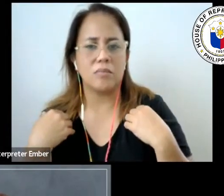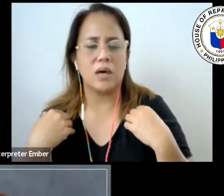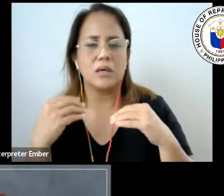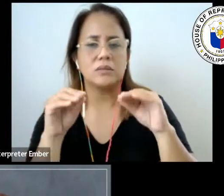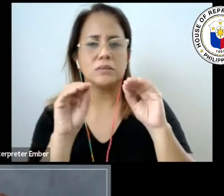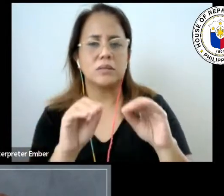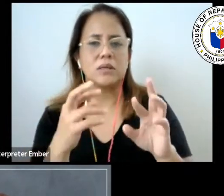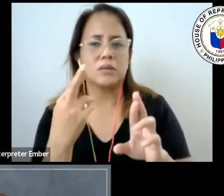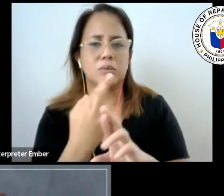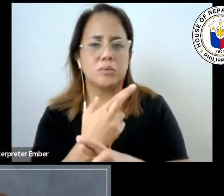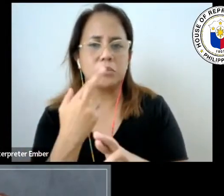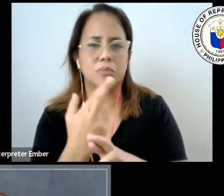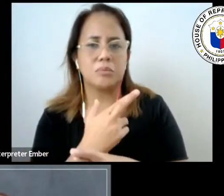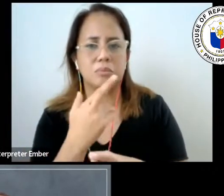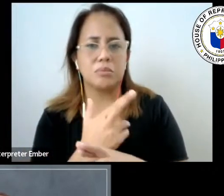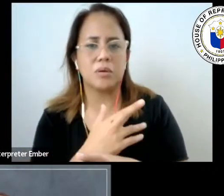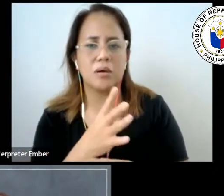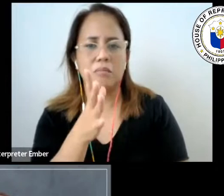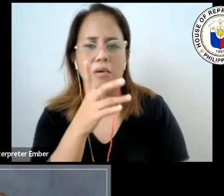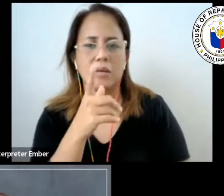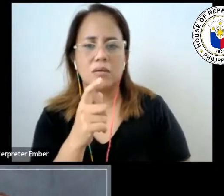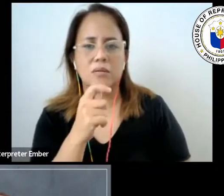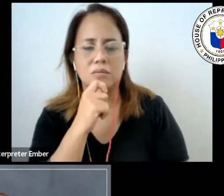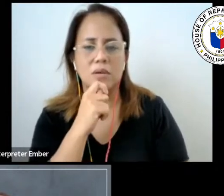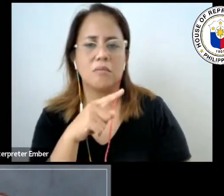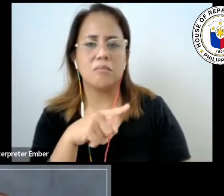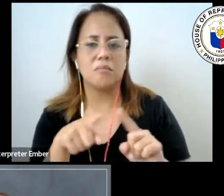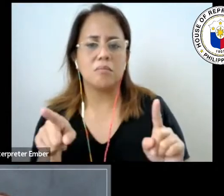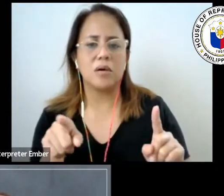the regular mother tongue, pero